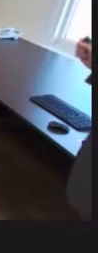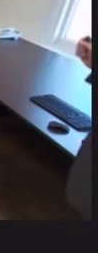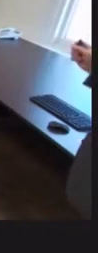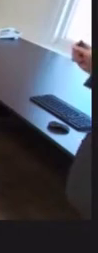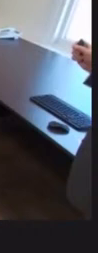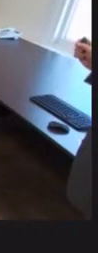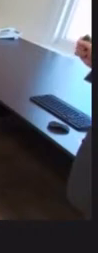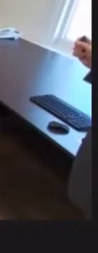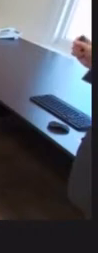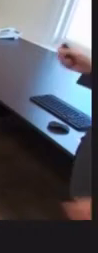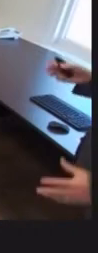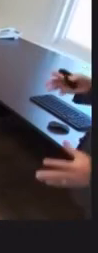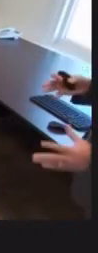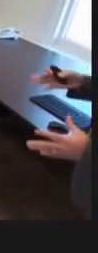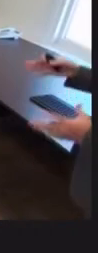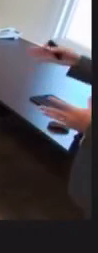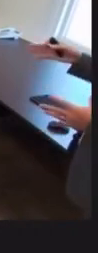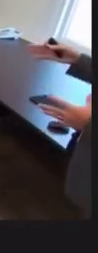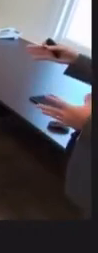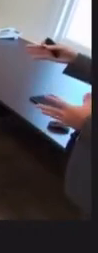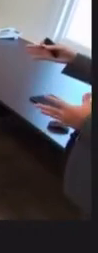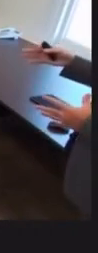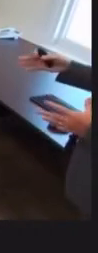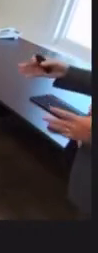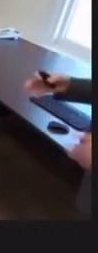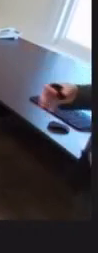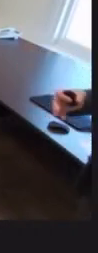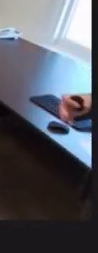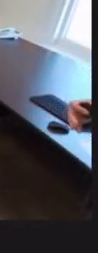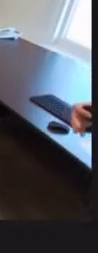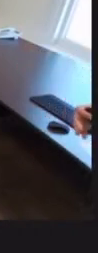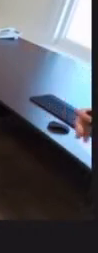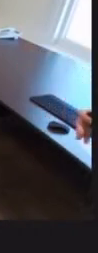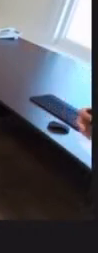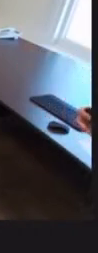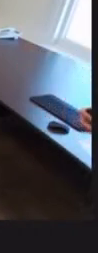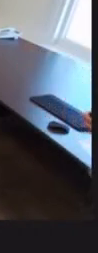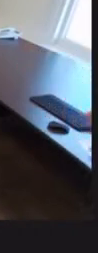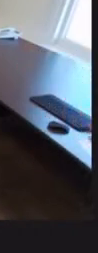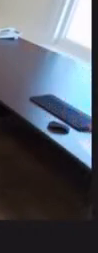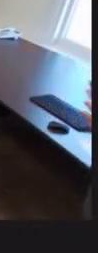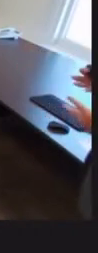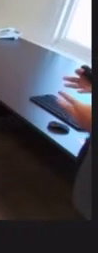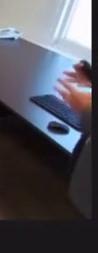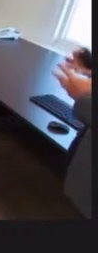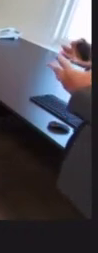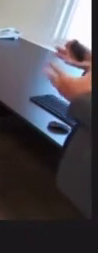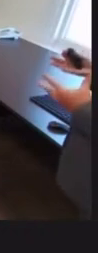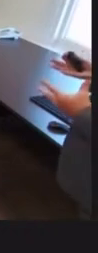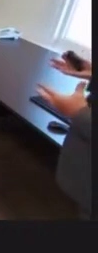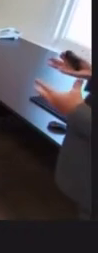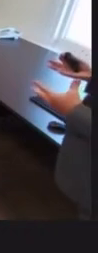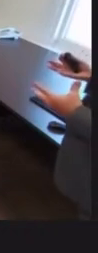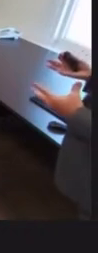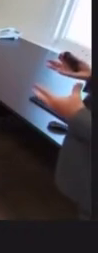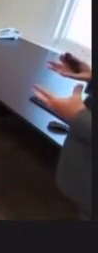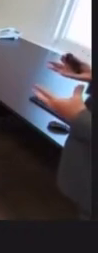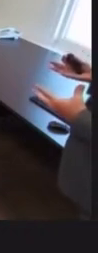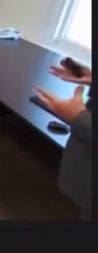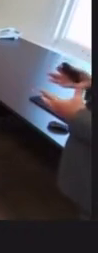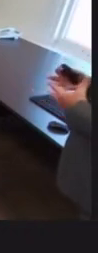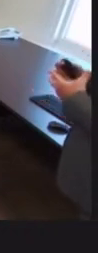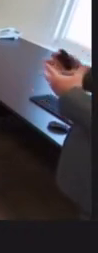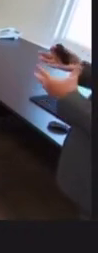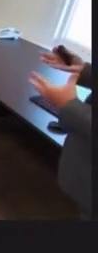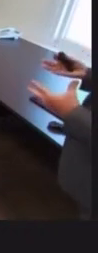outside visitation teams to make sure that this process is followed oftentimes somebody will get to year five and get to year five and maybe they aren't where